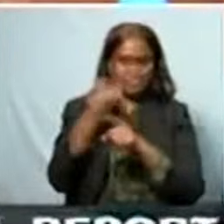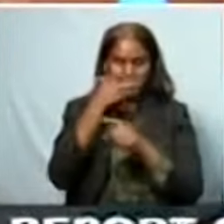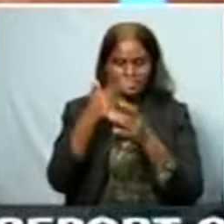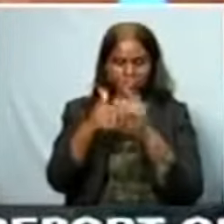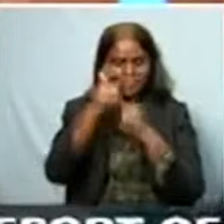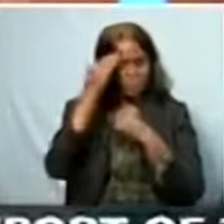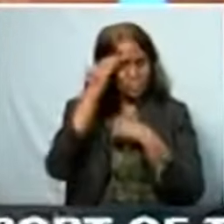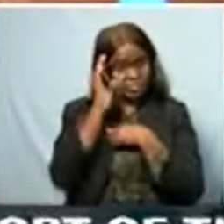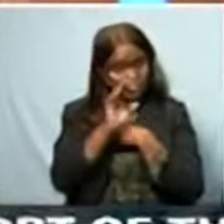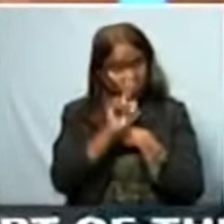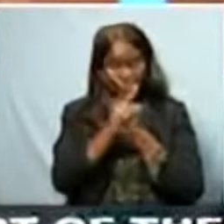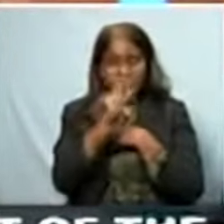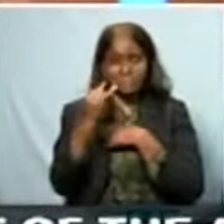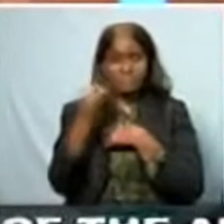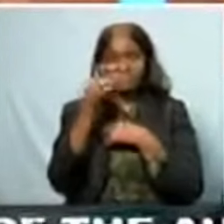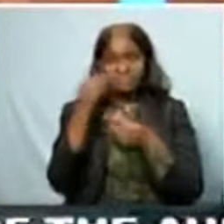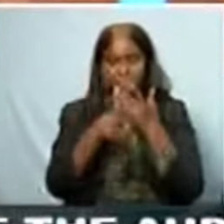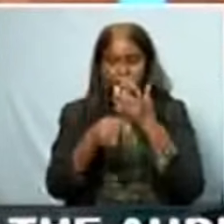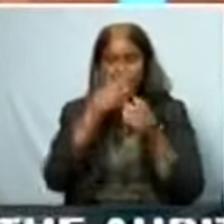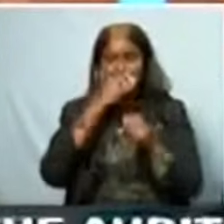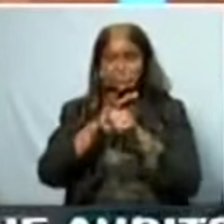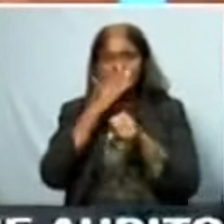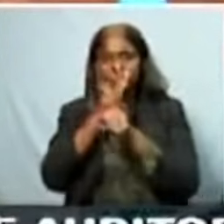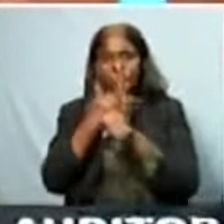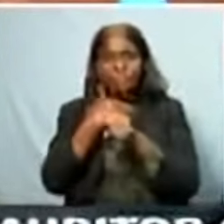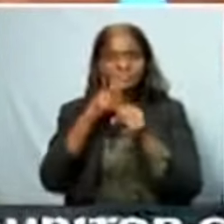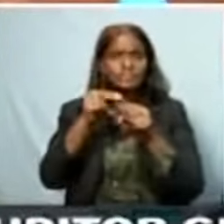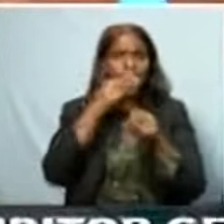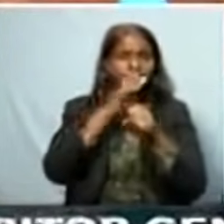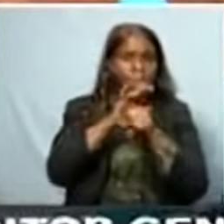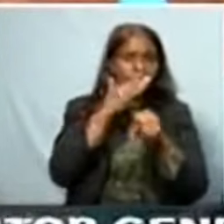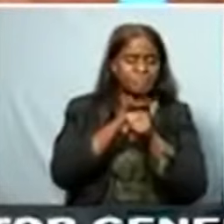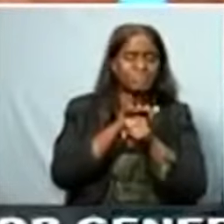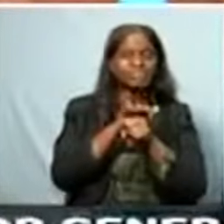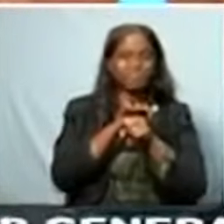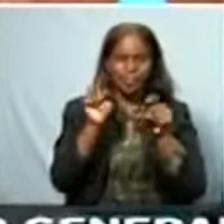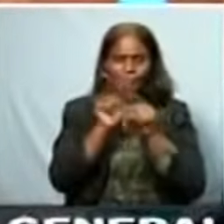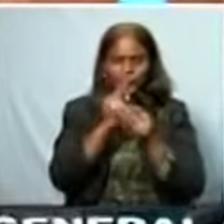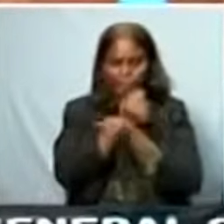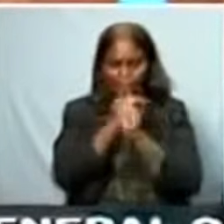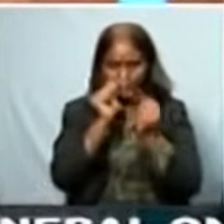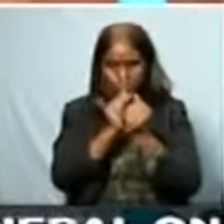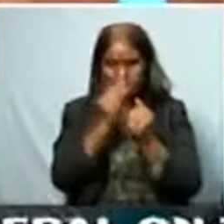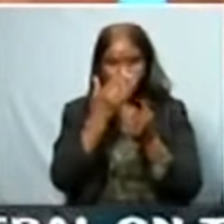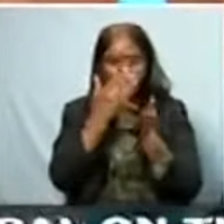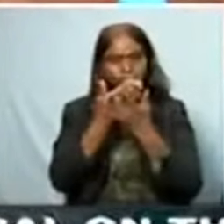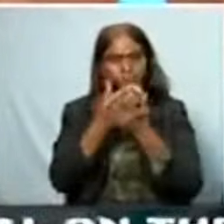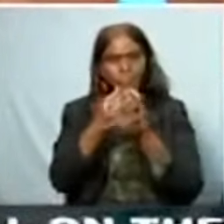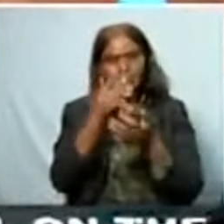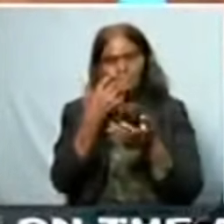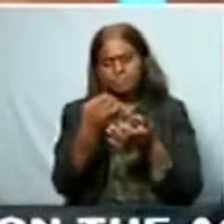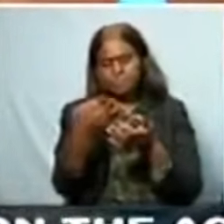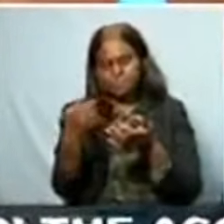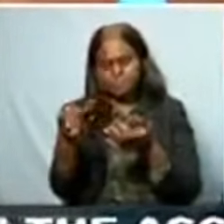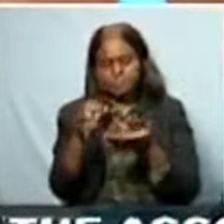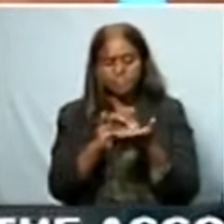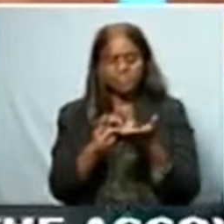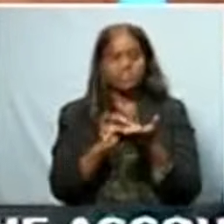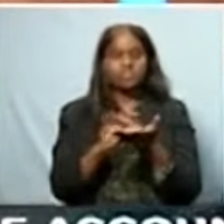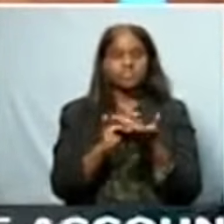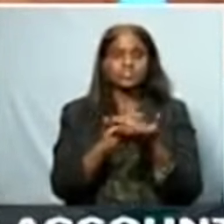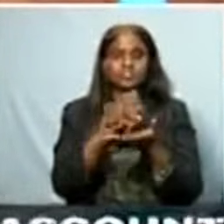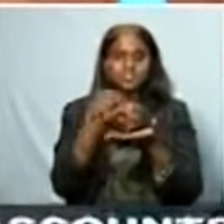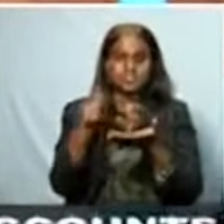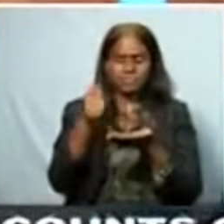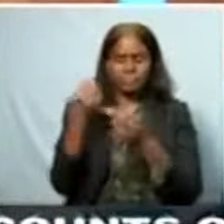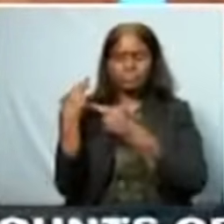known. This is the issue, it's warranted, there's no warranty, you tell us. You are dealing with sensitive things, medical equipment, you tell us. You are